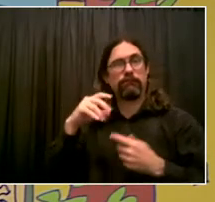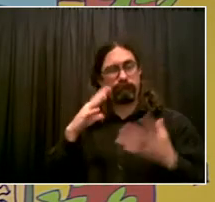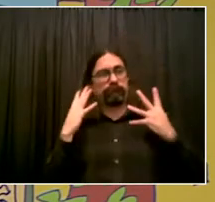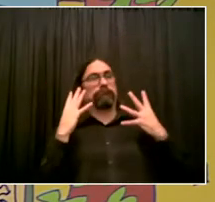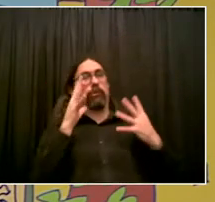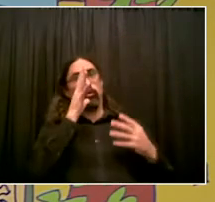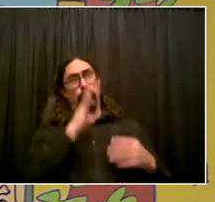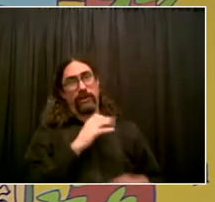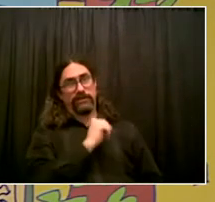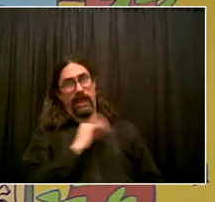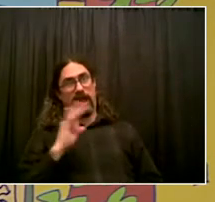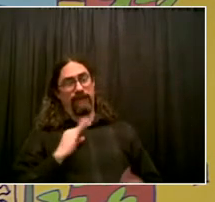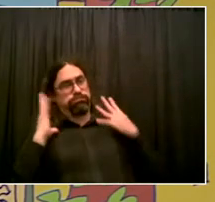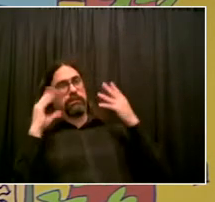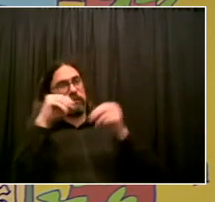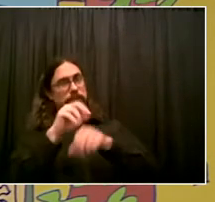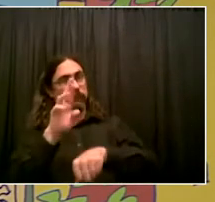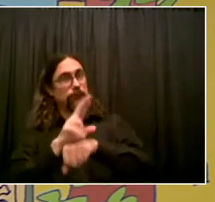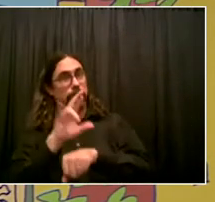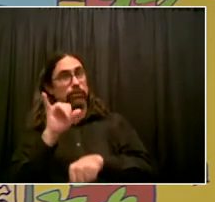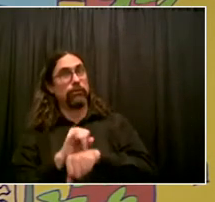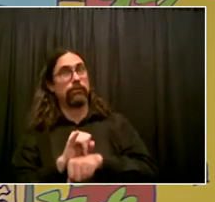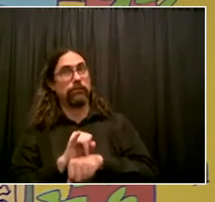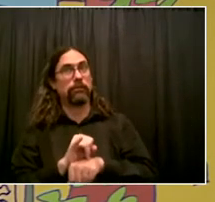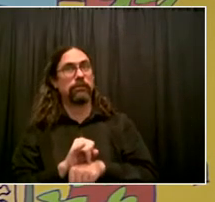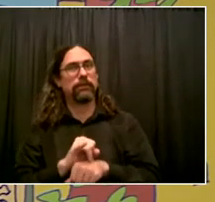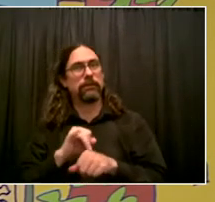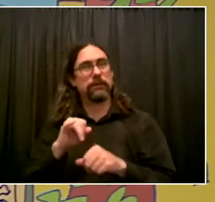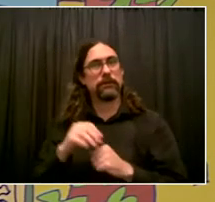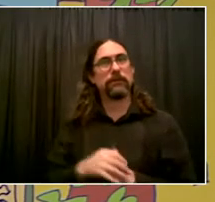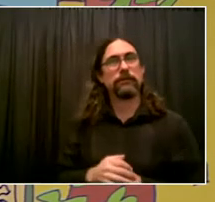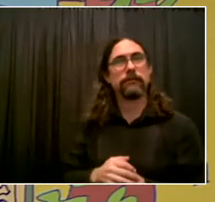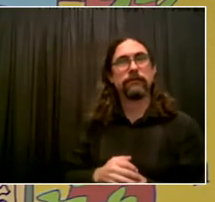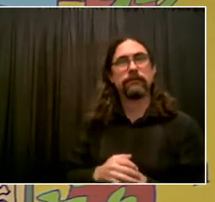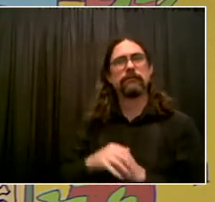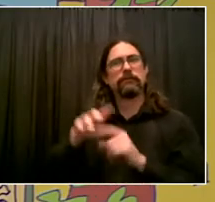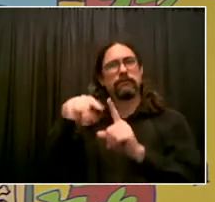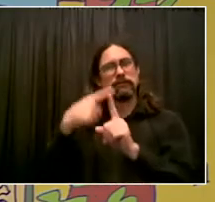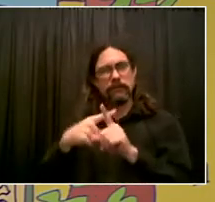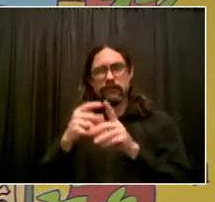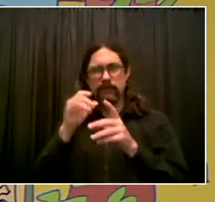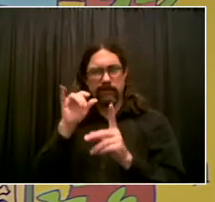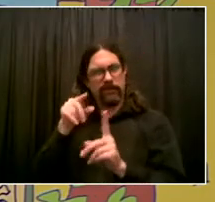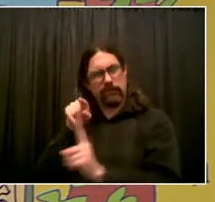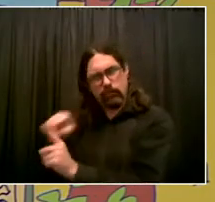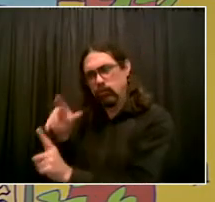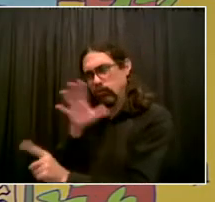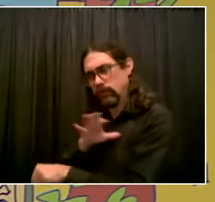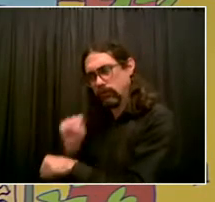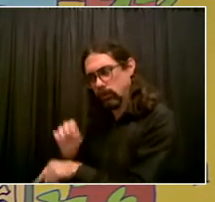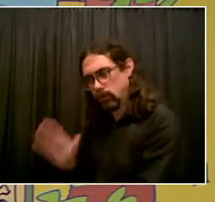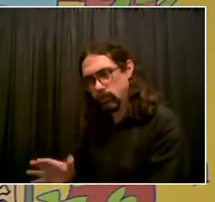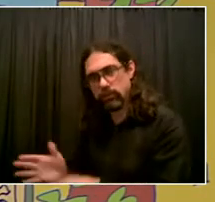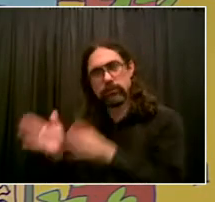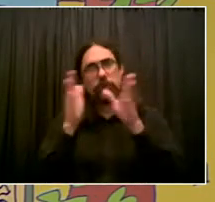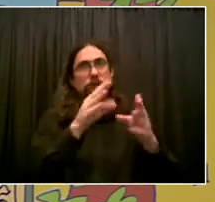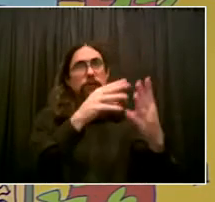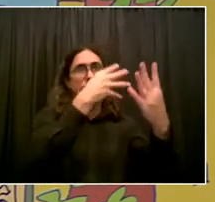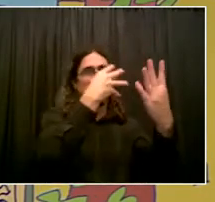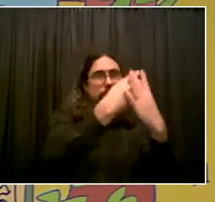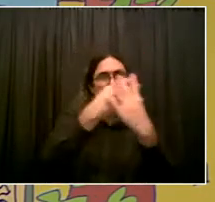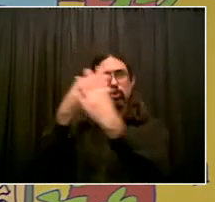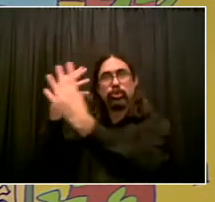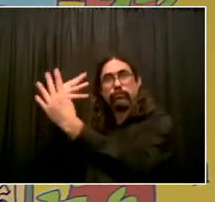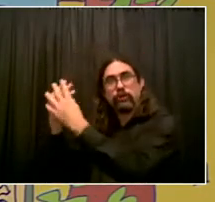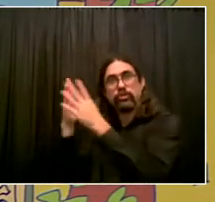hasn't there been any shakeup in terms of people who are in charge of the department? Well, Julia, you raise important issues, and